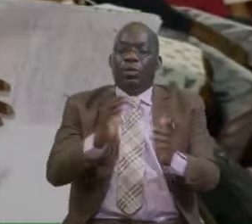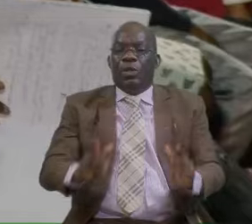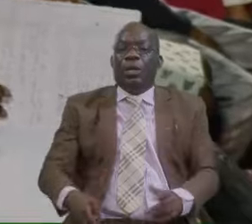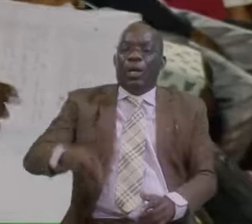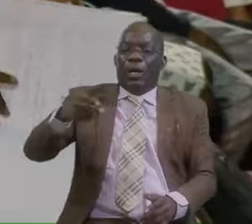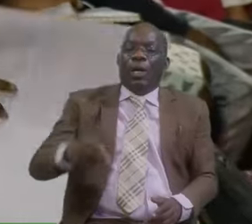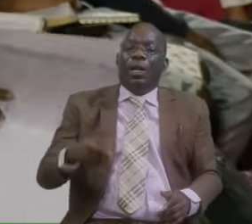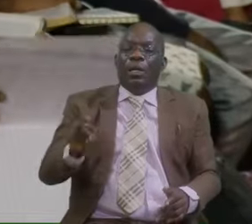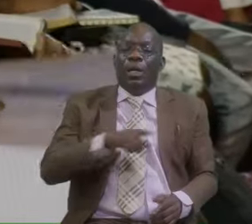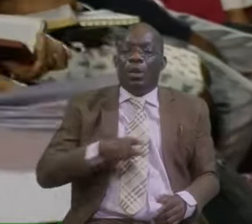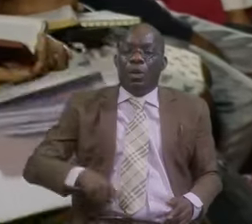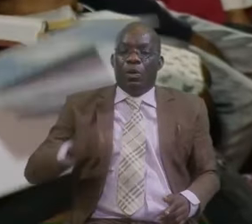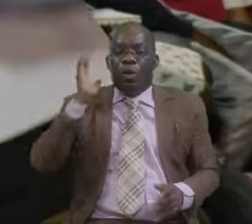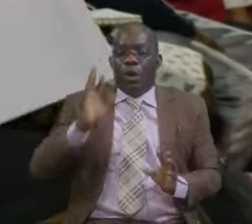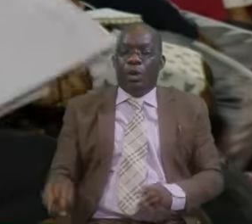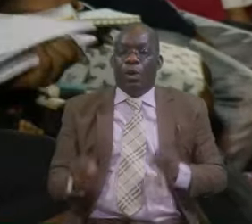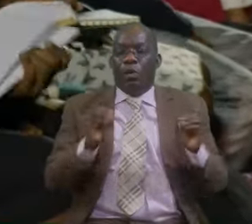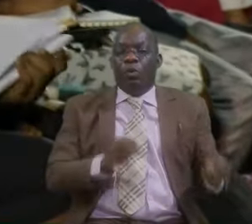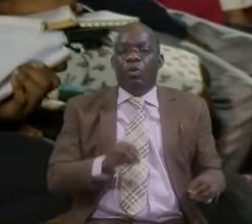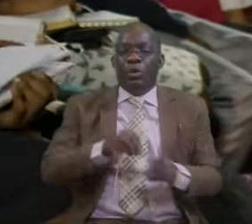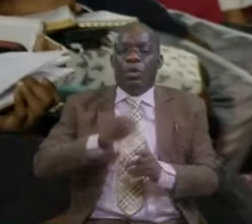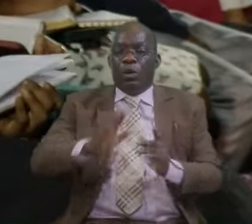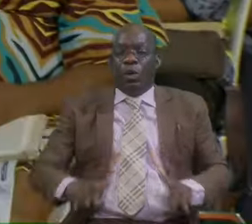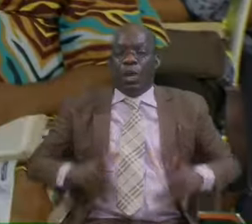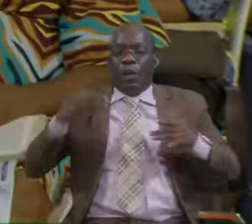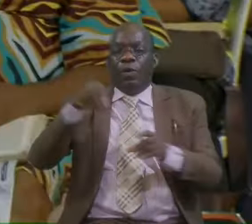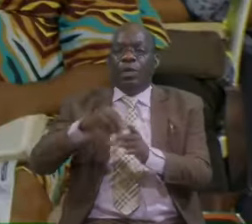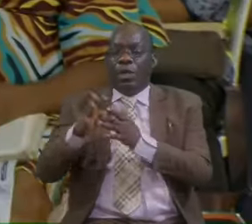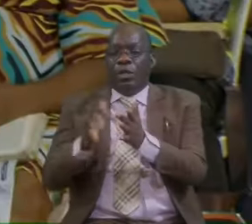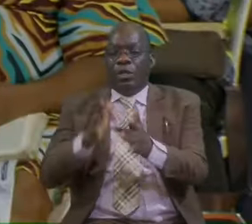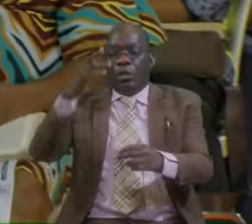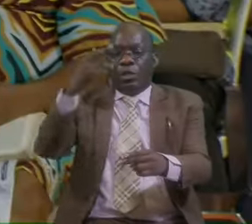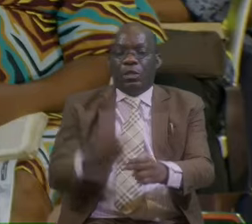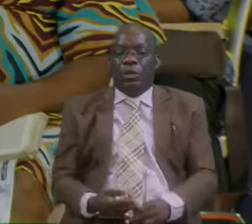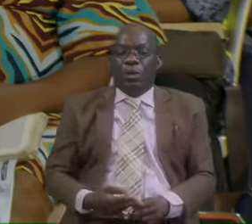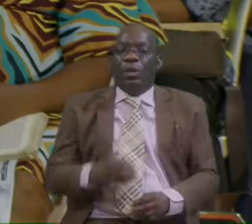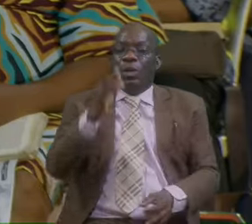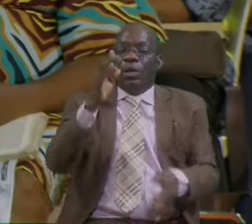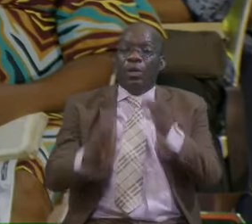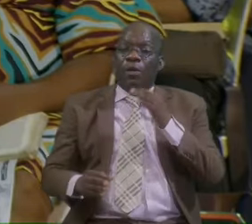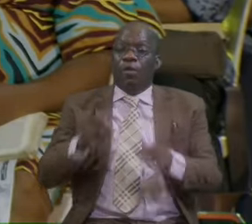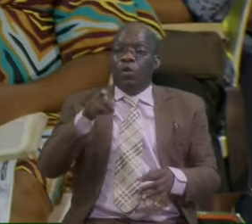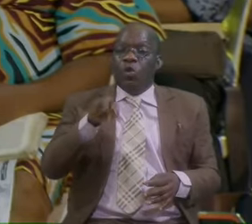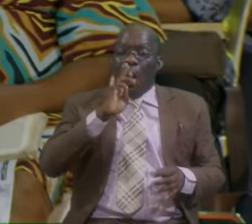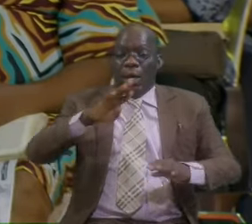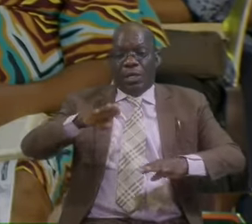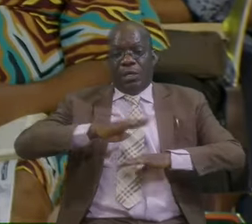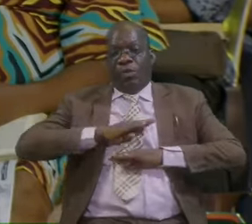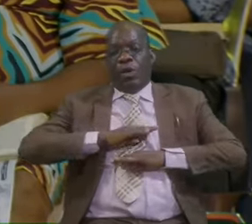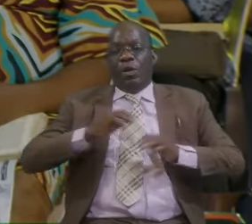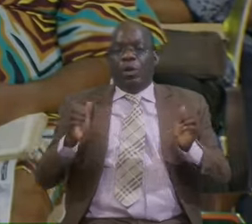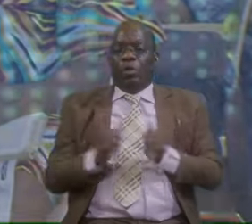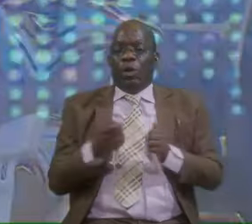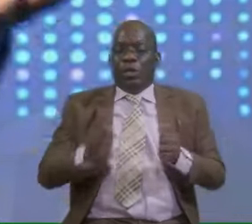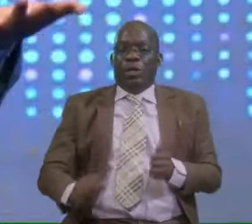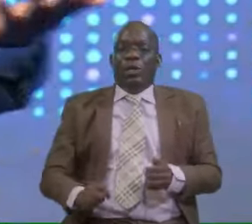in your life in Jesus' name. Well, if you are satisfied with the impotent